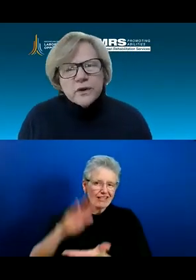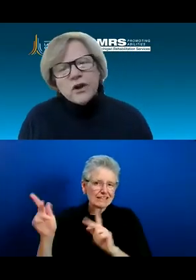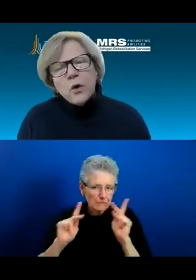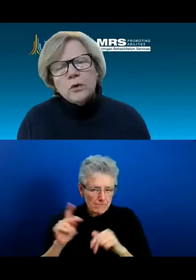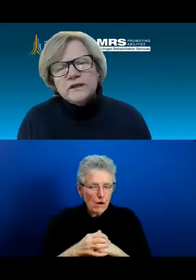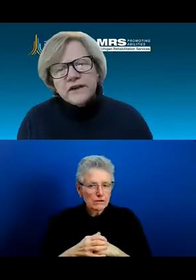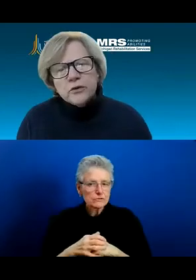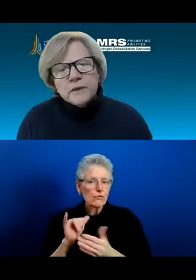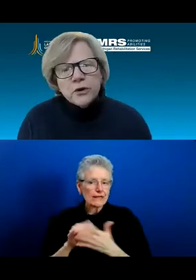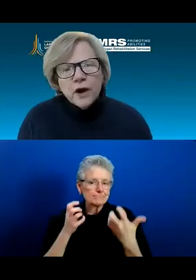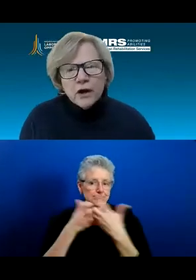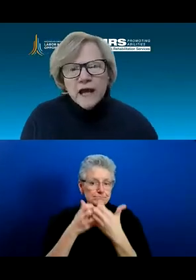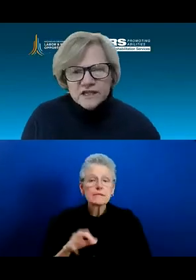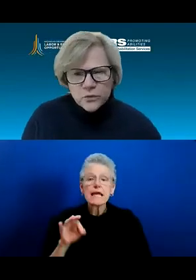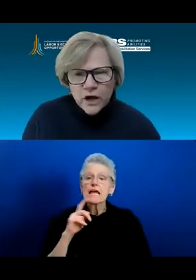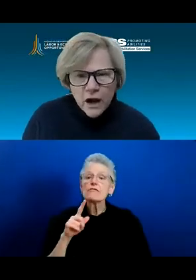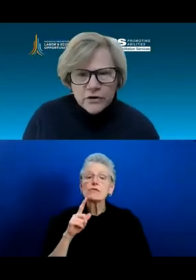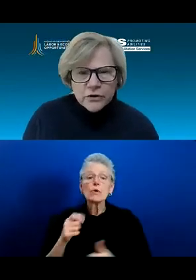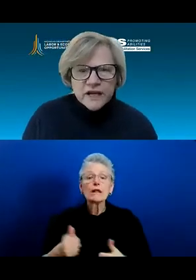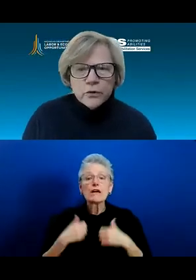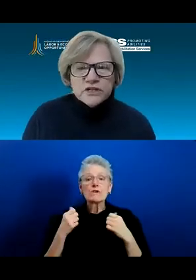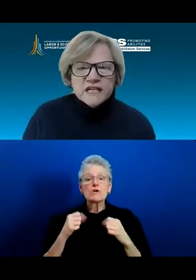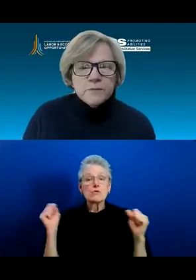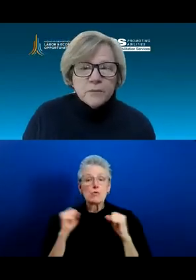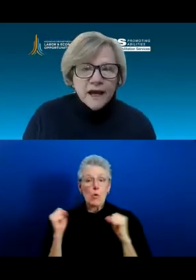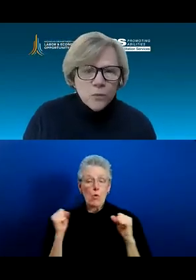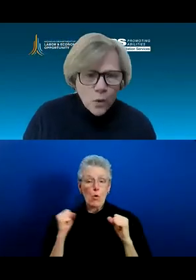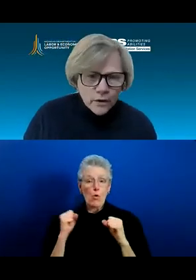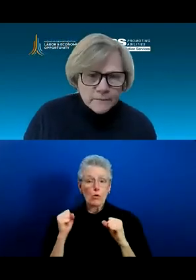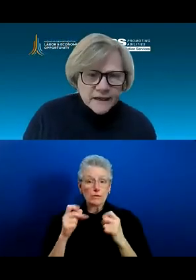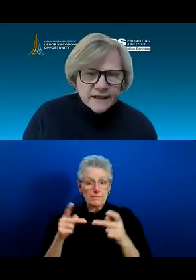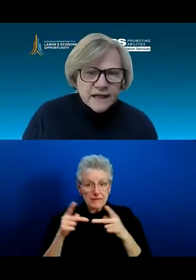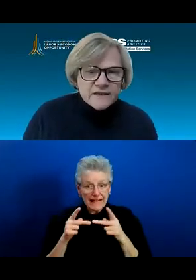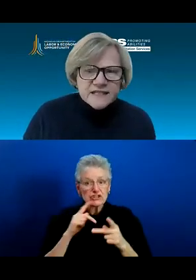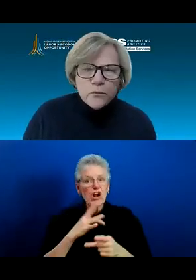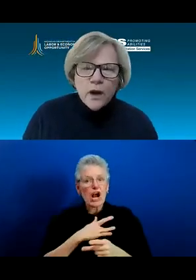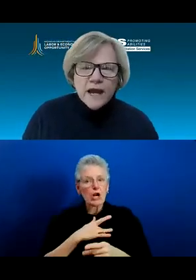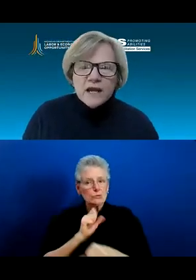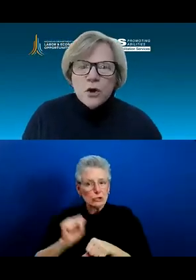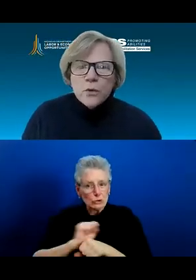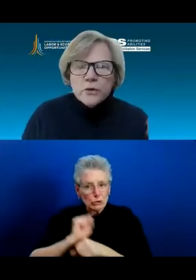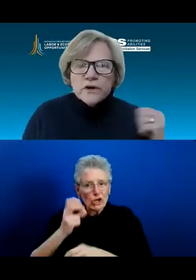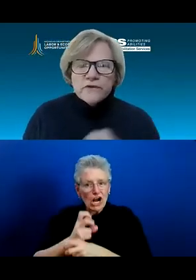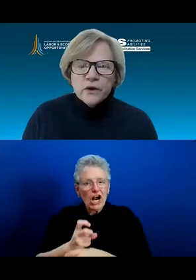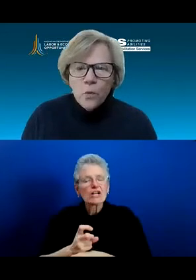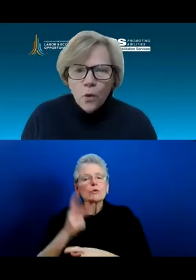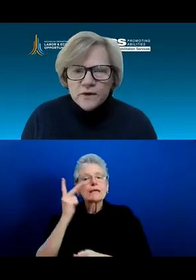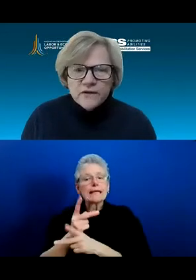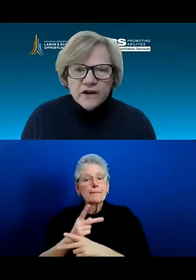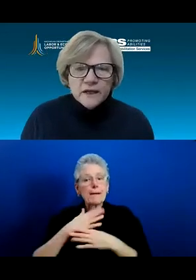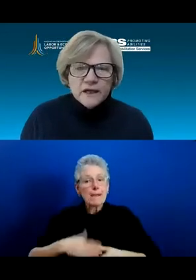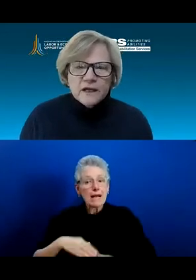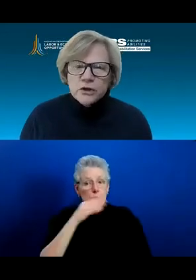When you're in a cold environment, your heart has to work harder in order to keep your body warm. In the same way, when you're in a very